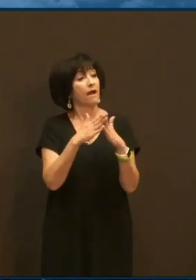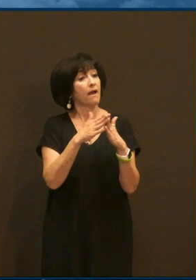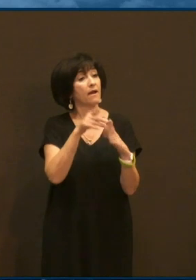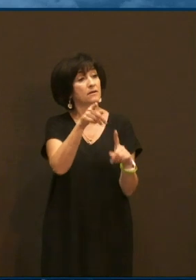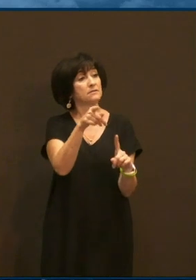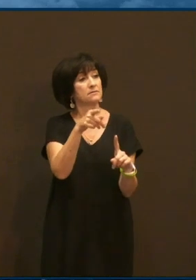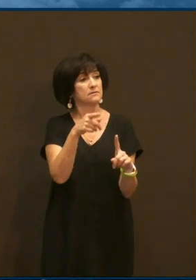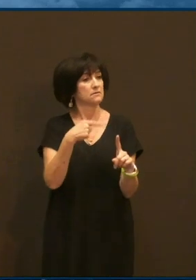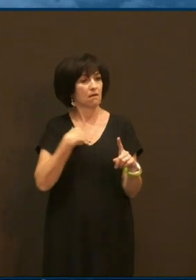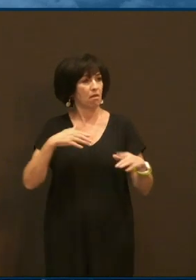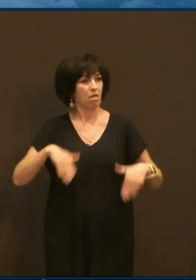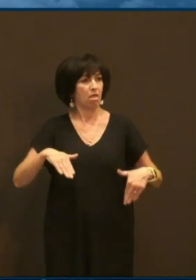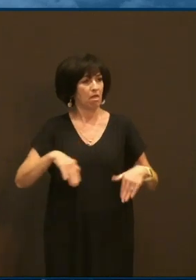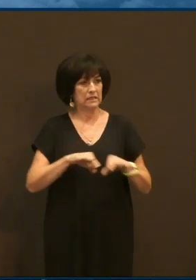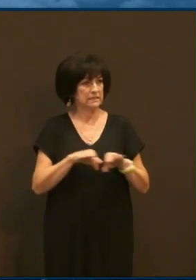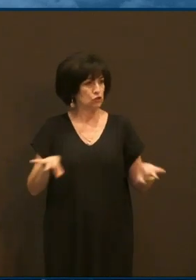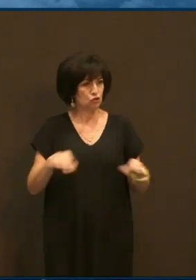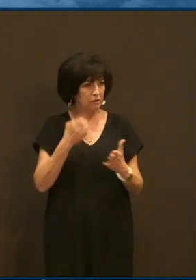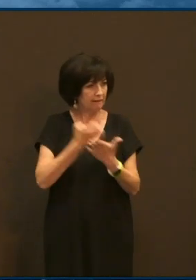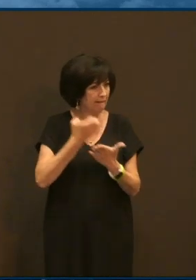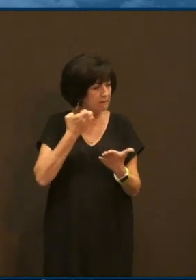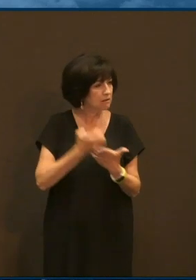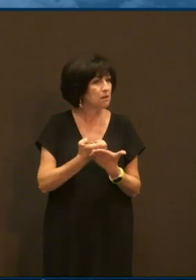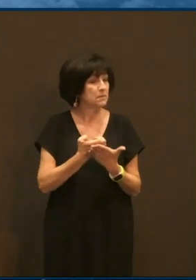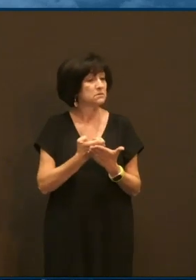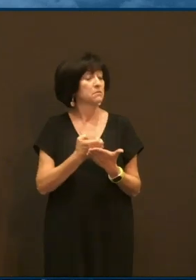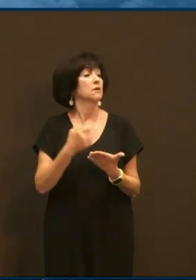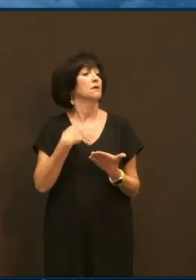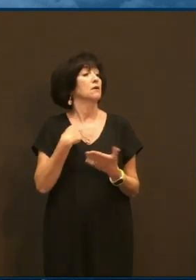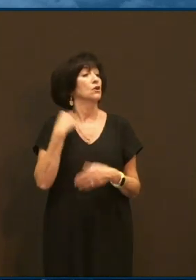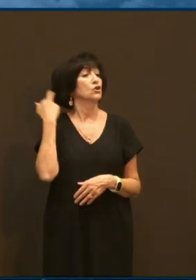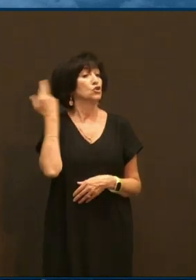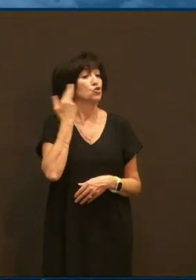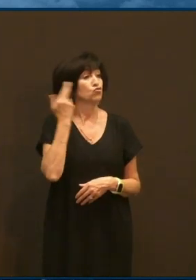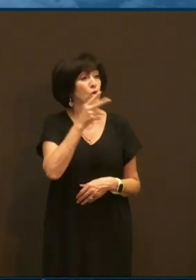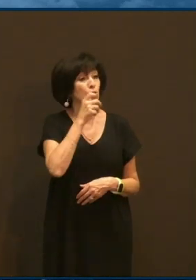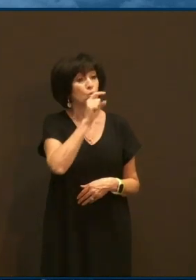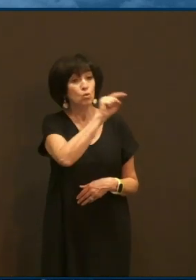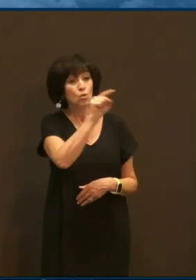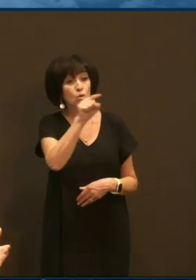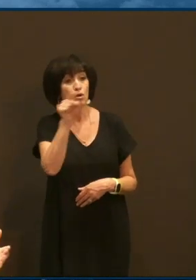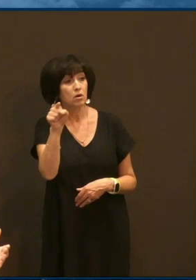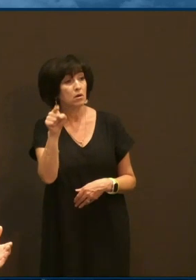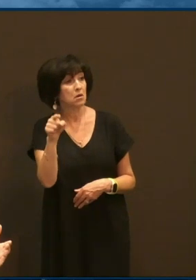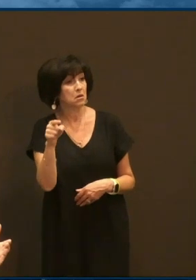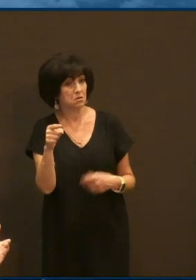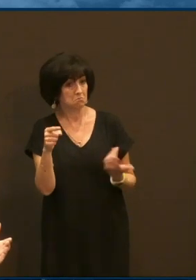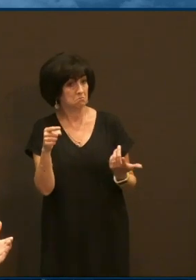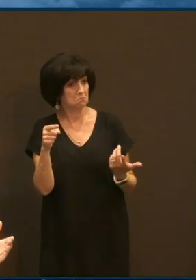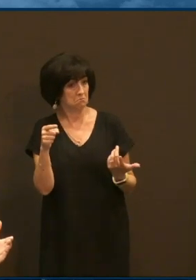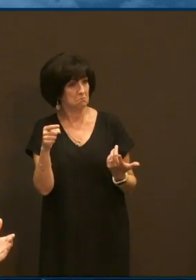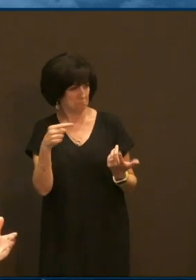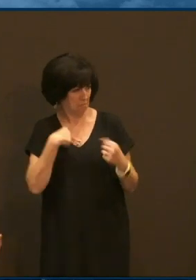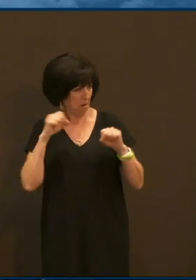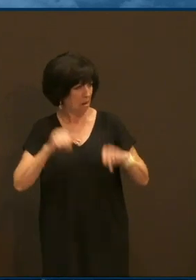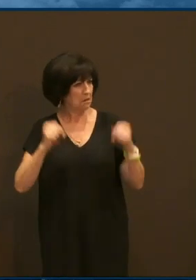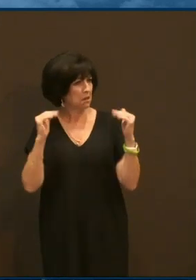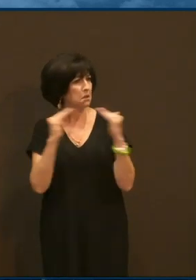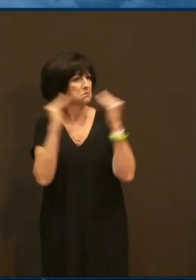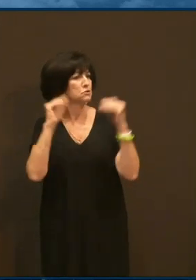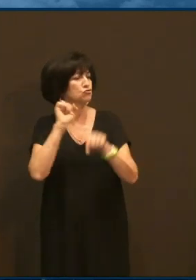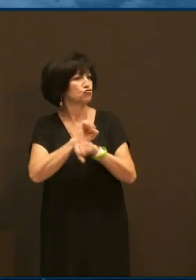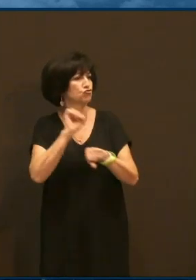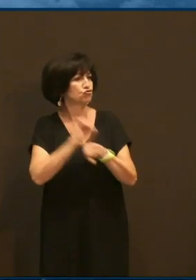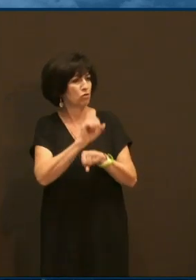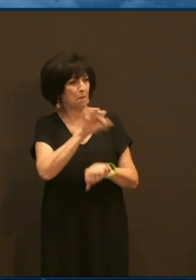a degree in economics or that. But when I found out who else was being considered, I said, I could do as good a job or better than